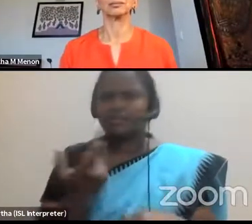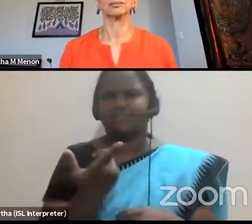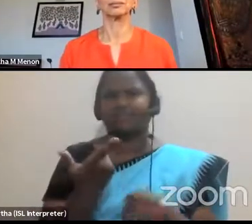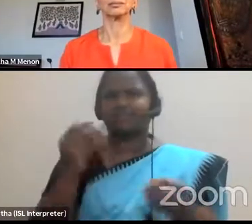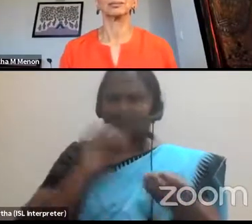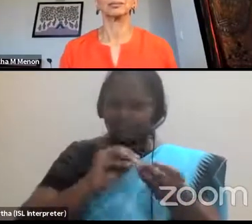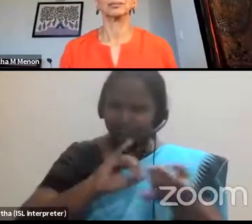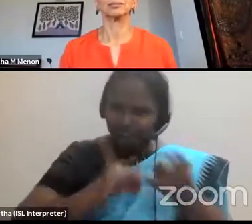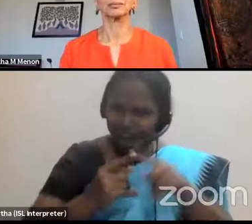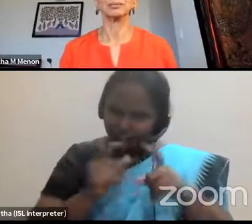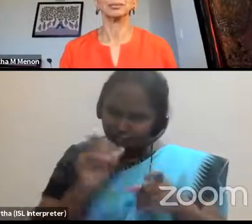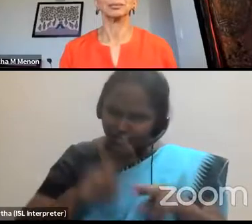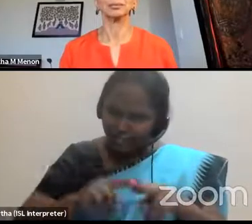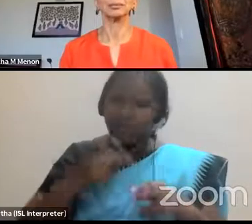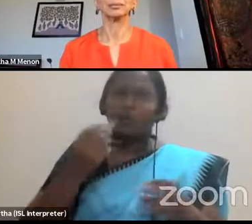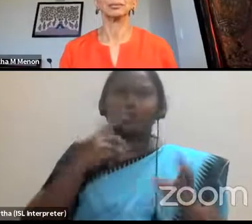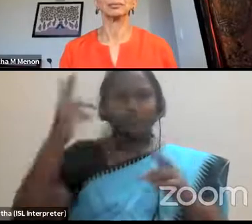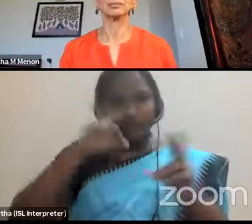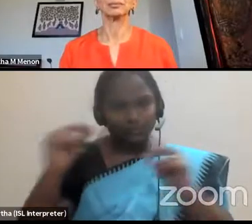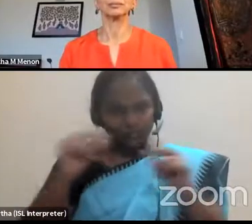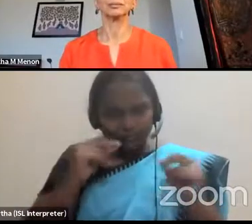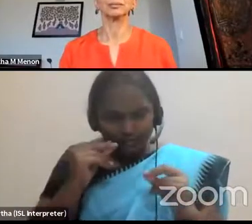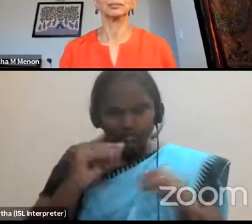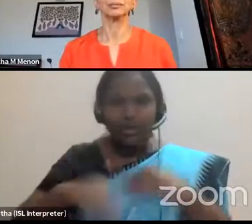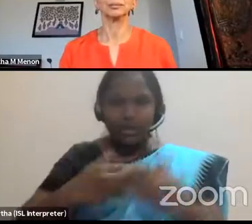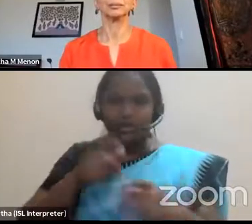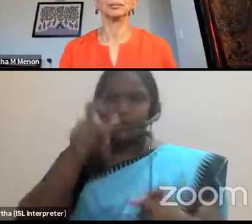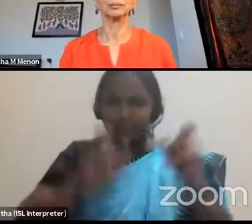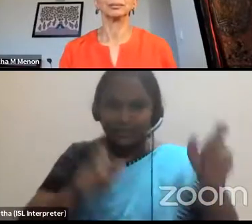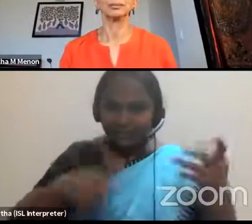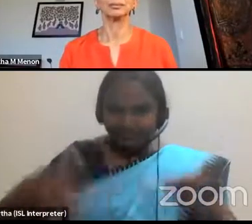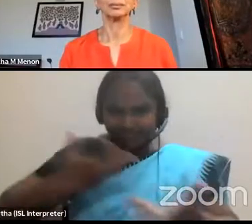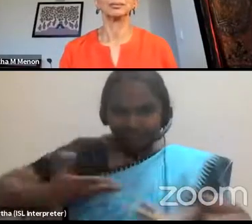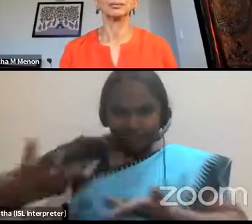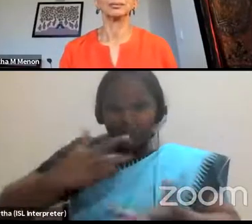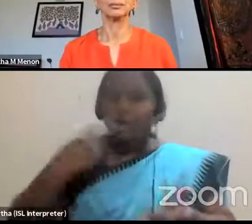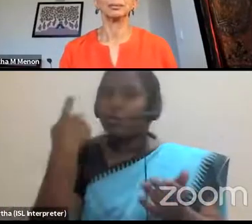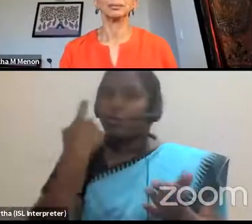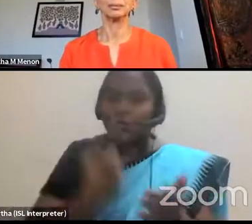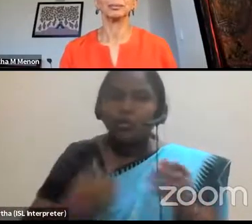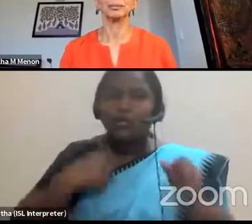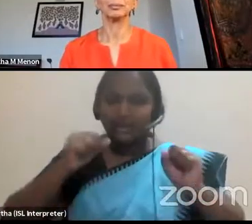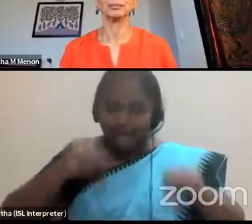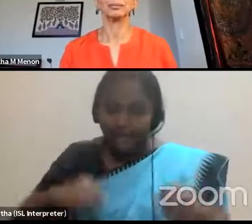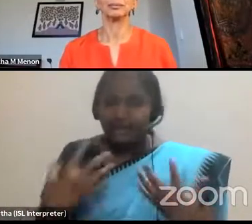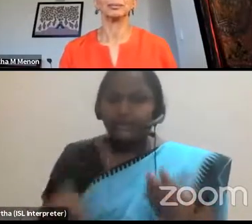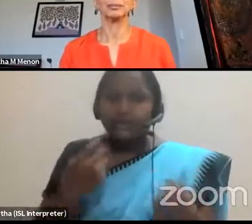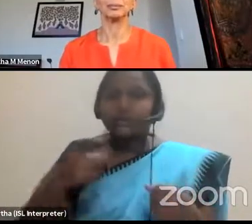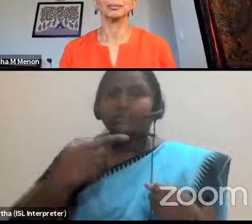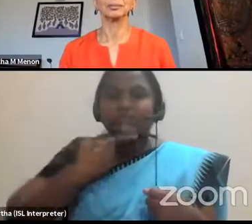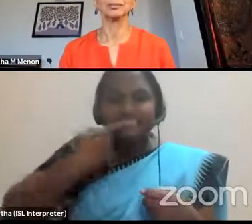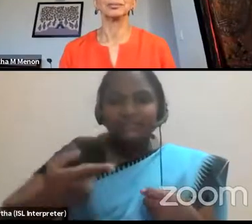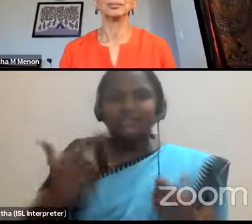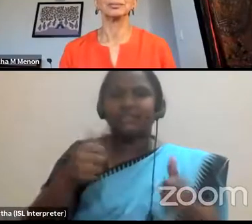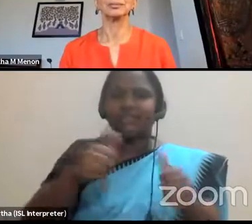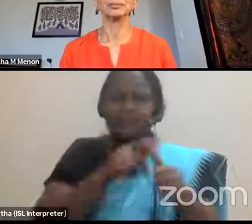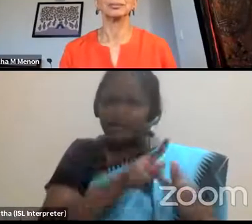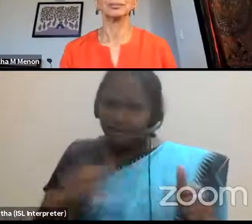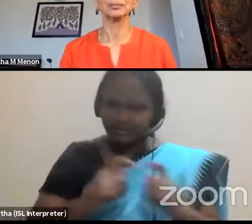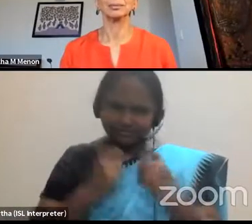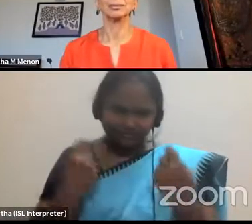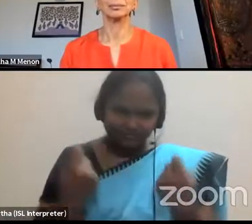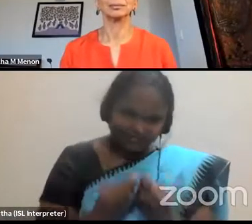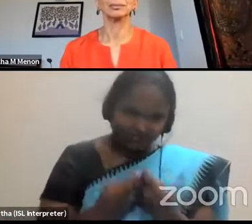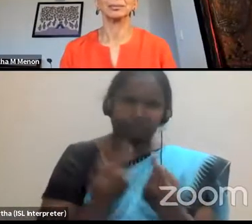that he already has spoken about, because when we discussed what can we get him to say, Accenture's team was